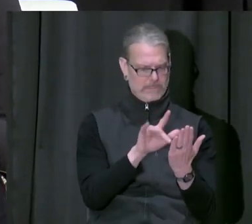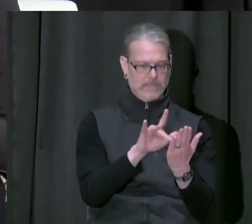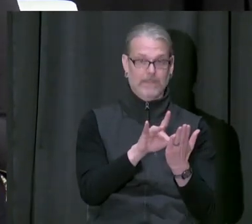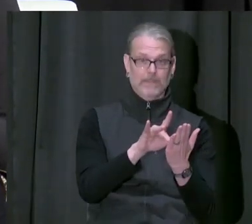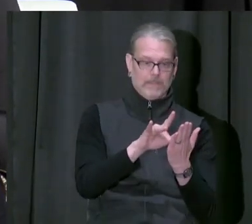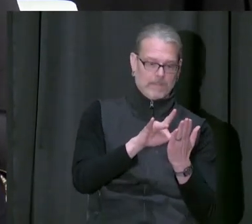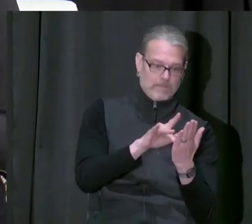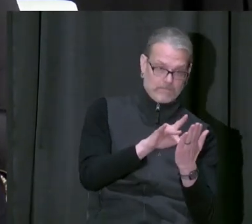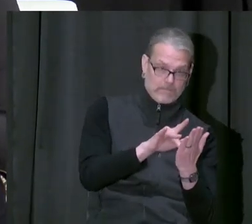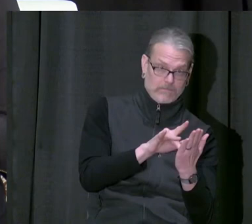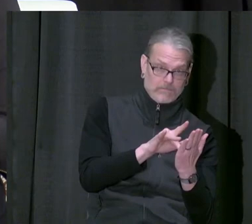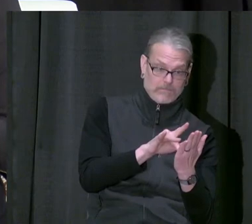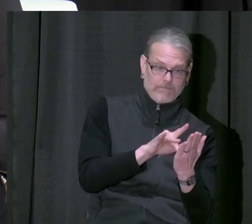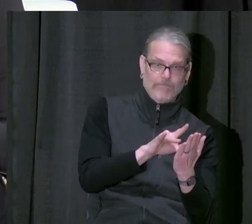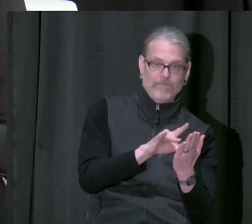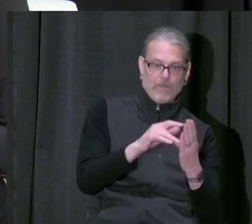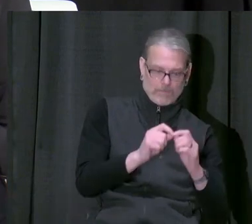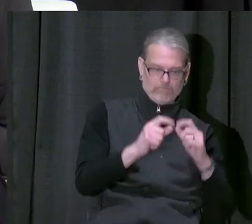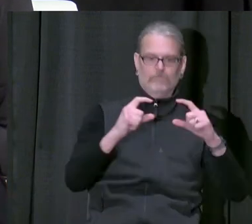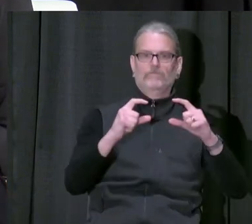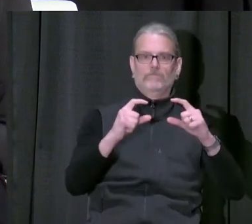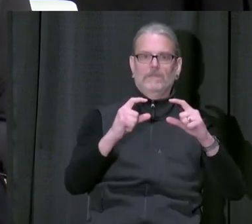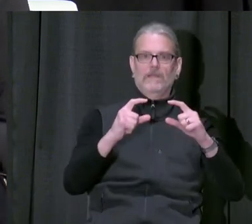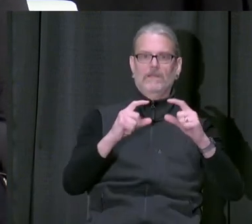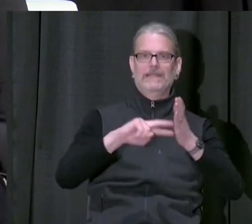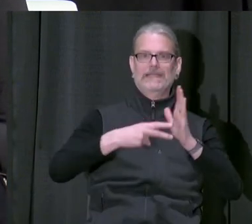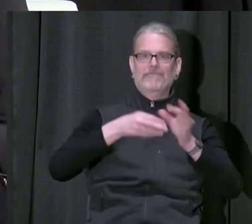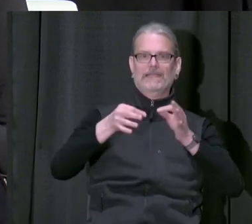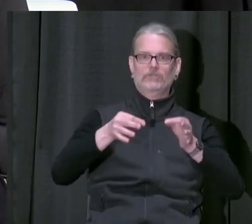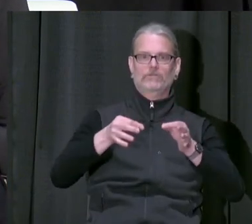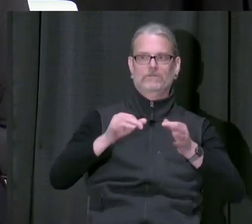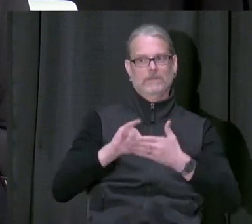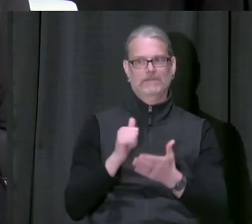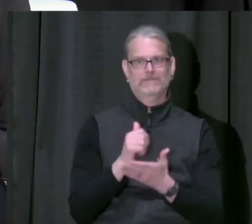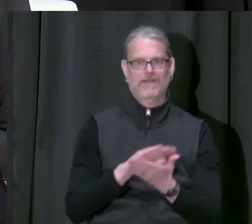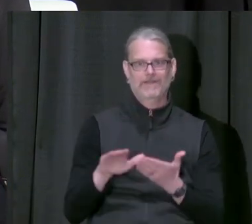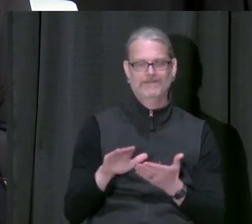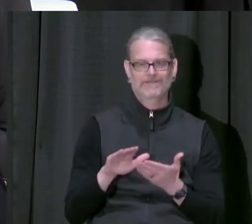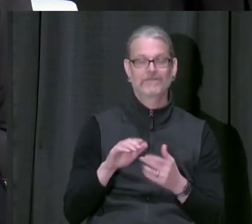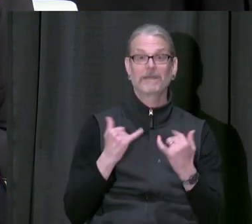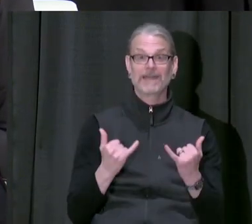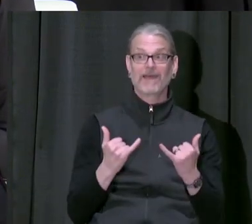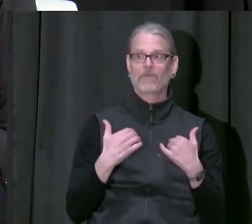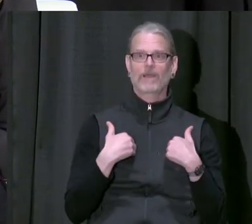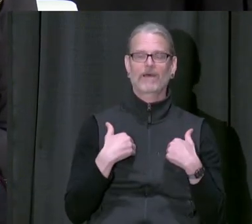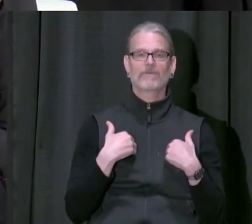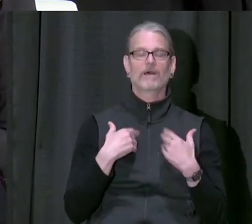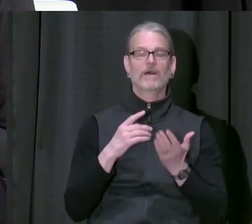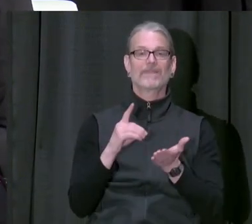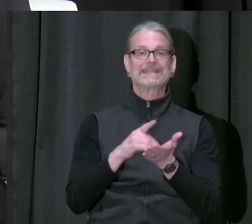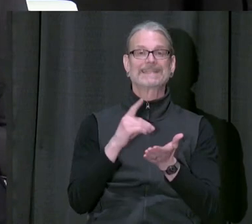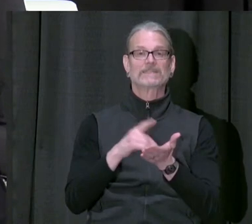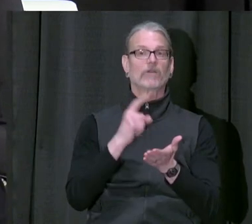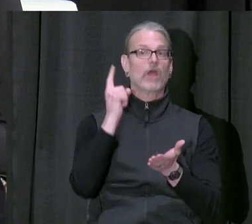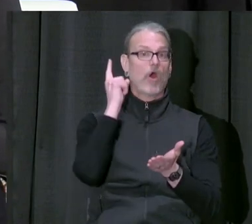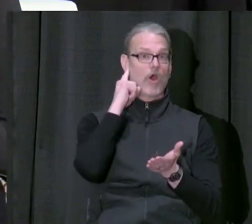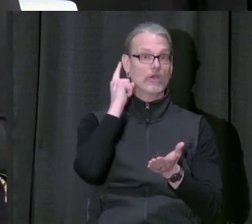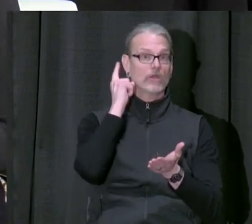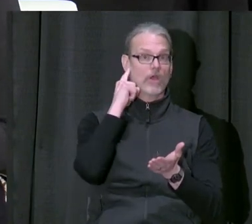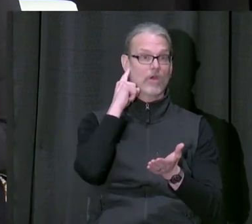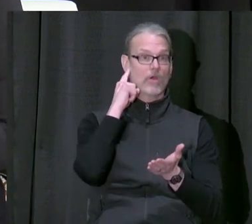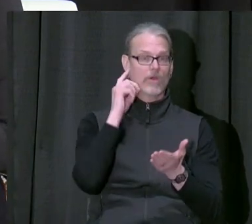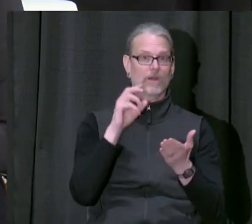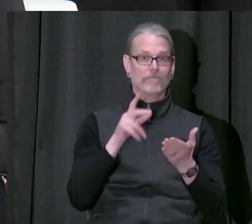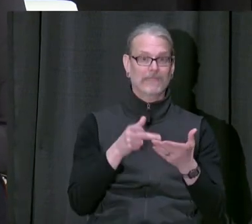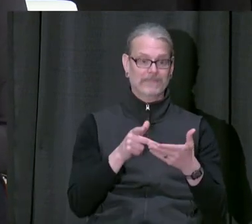the dictionary and it gives you the definition of a word. And that's useful, but we also now have what's called the dictionary audio button, which allows you to hear